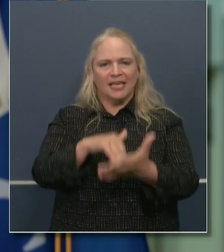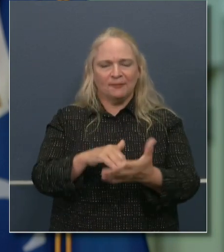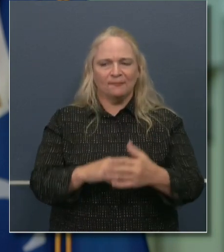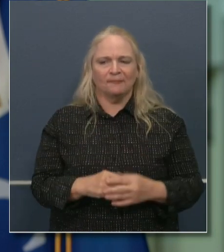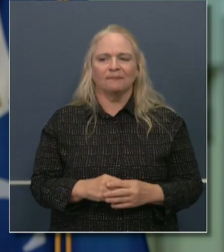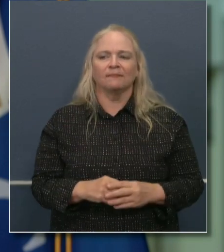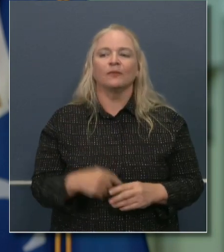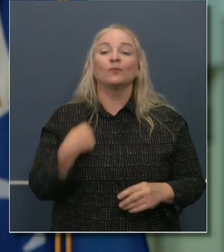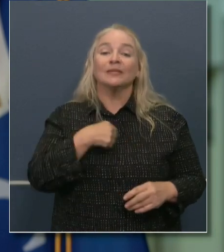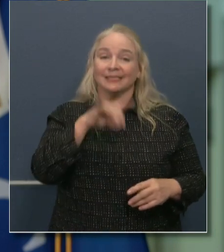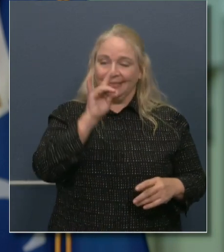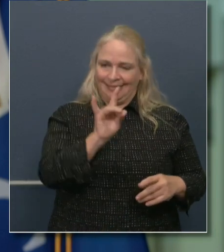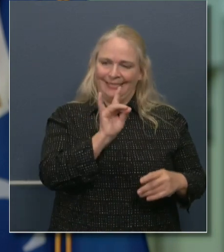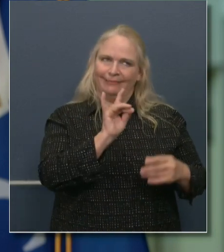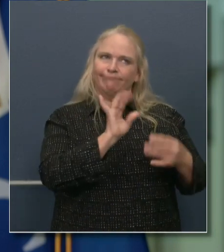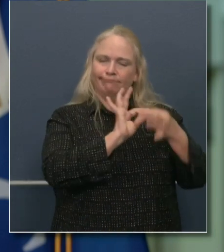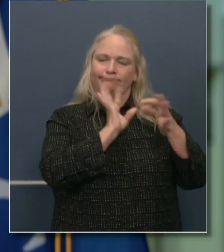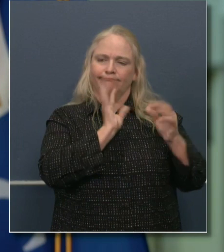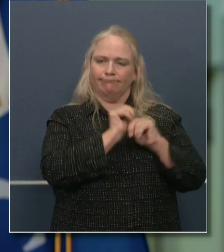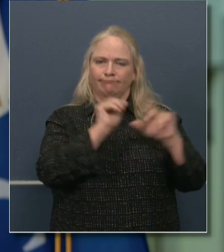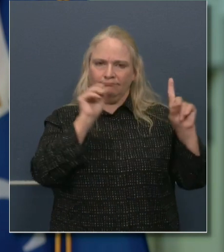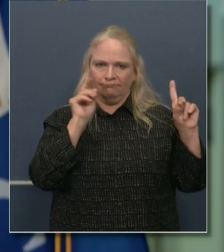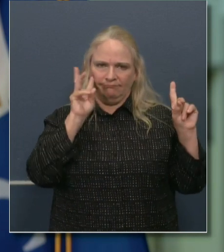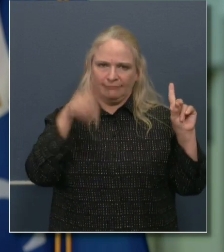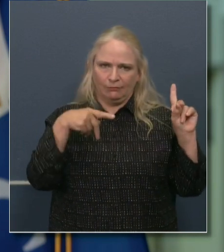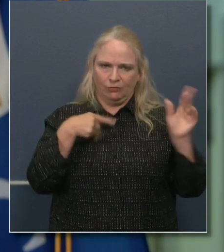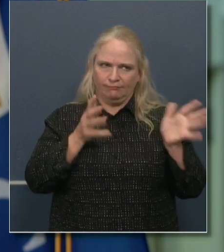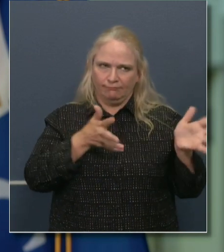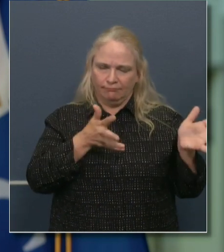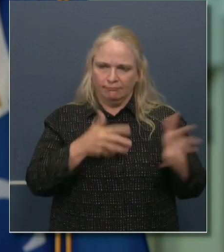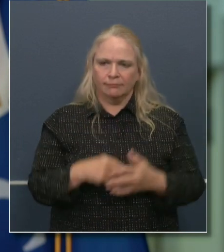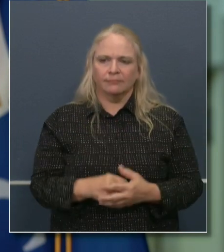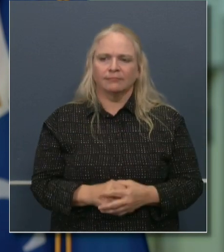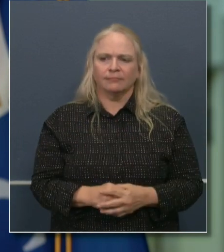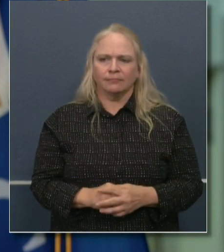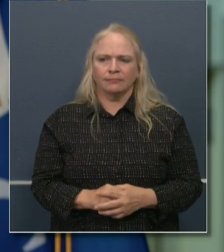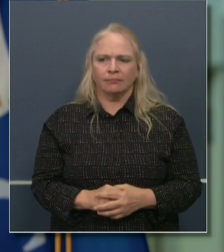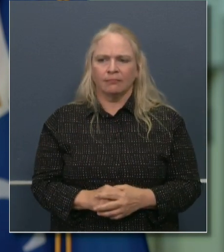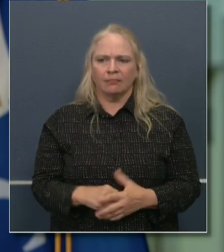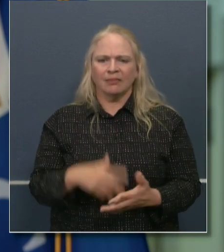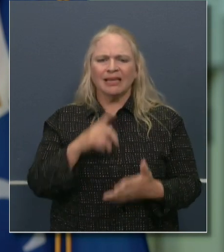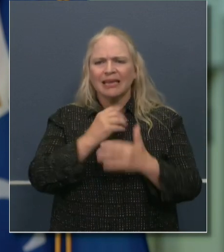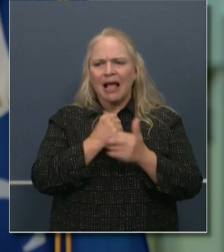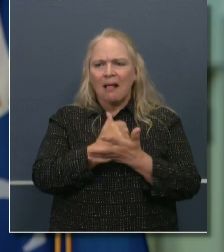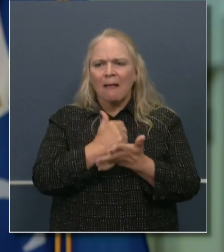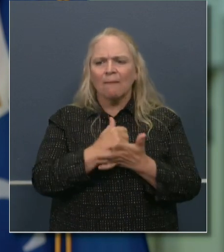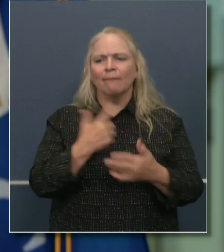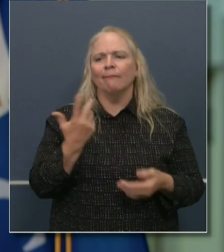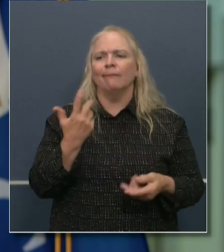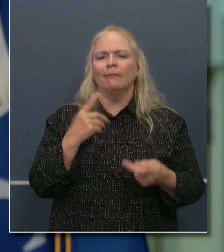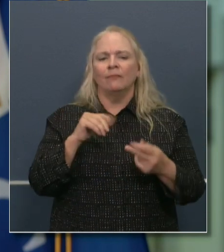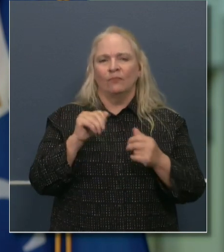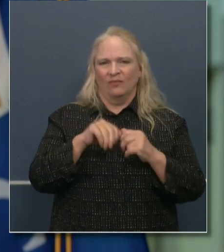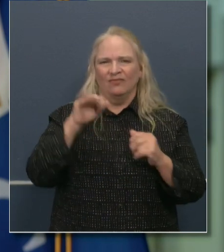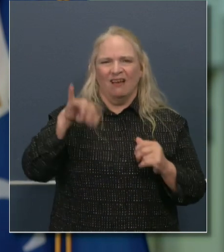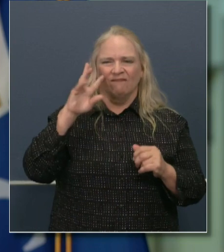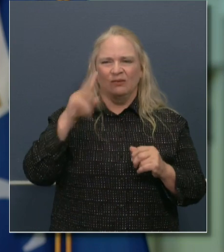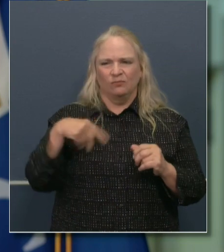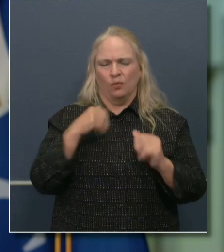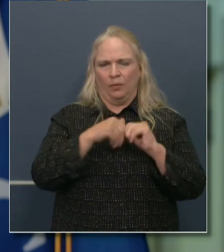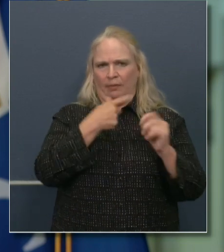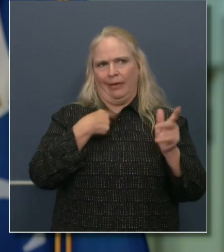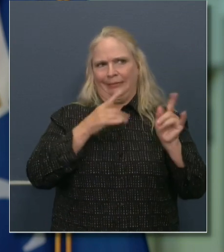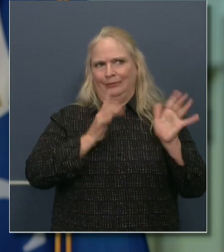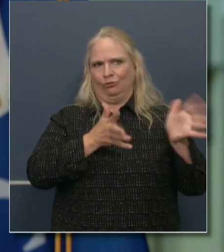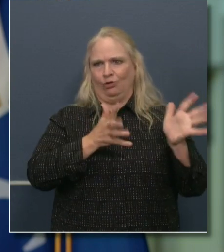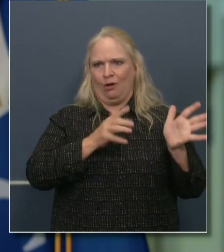of relationship with the Vice President in terms of our partnership that we formed over the course of the last